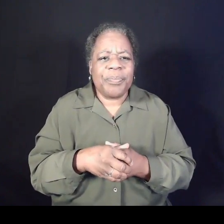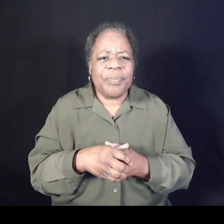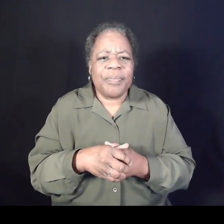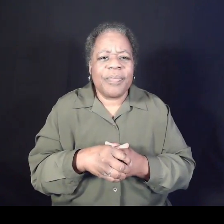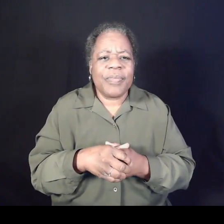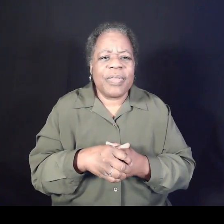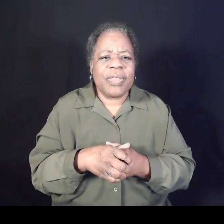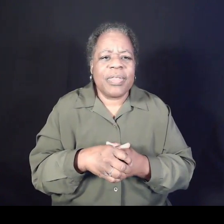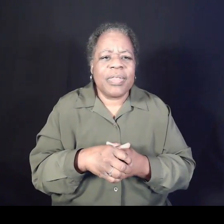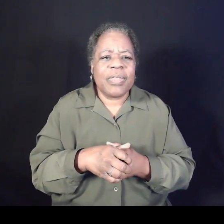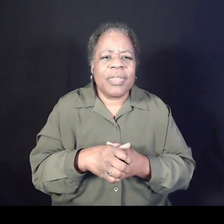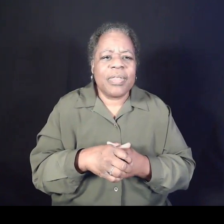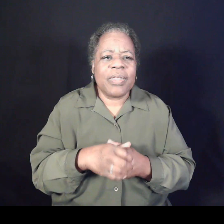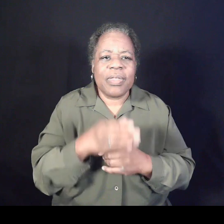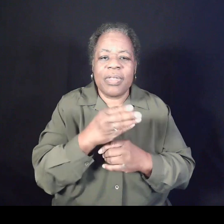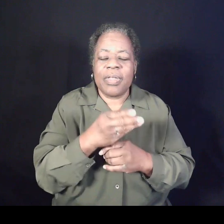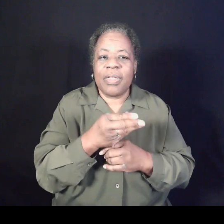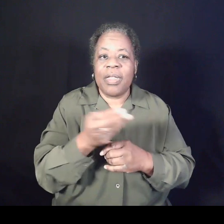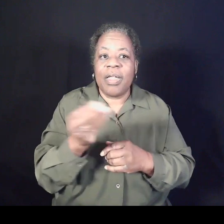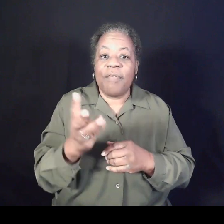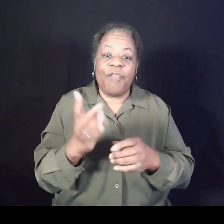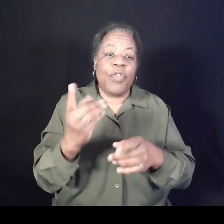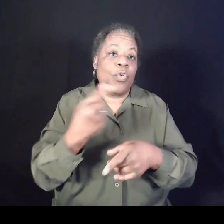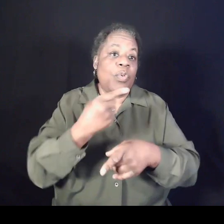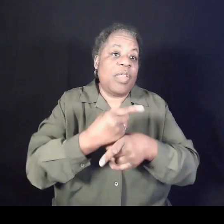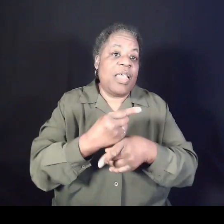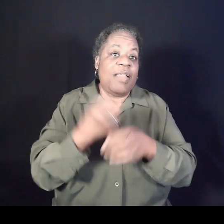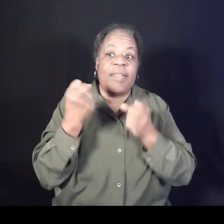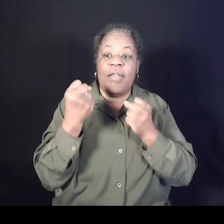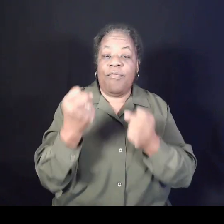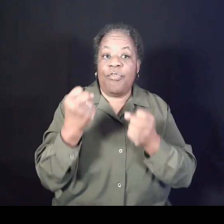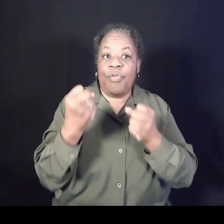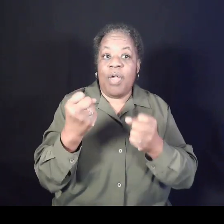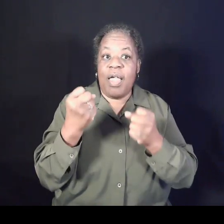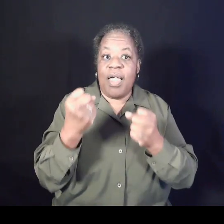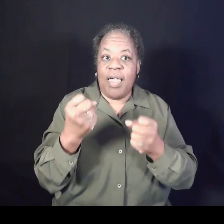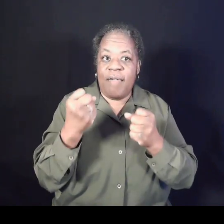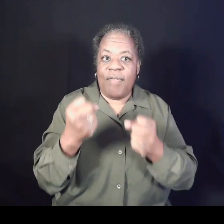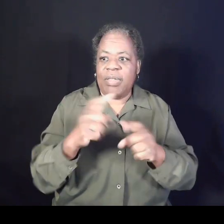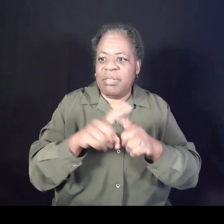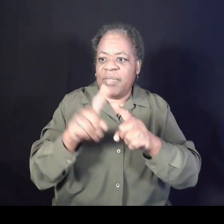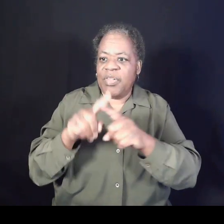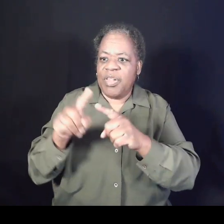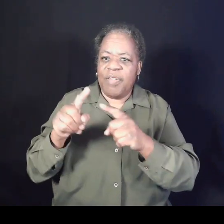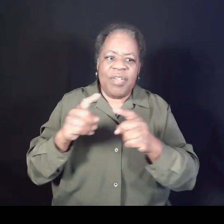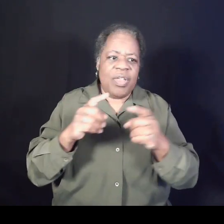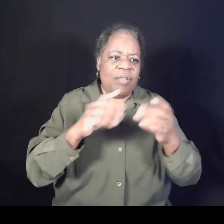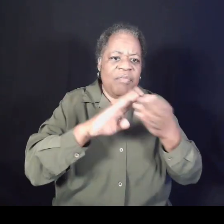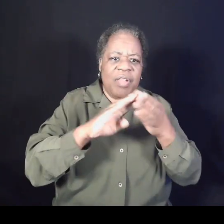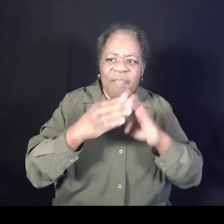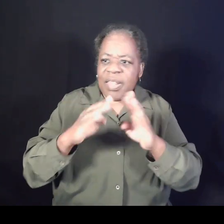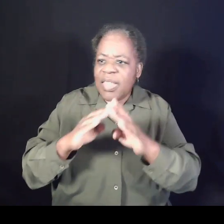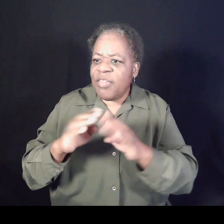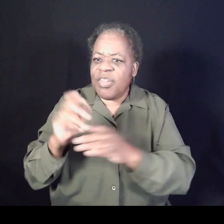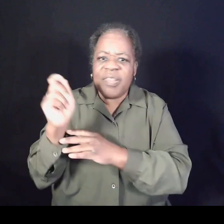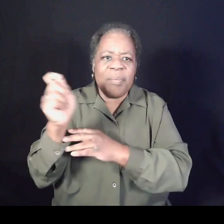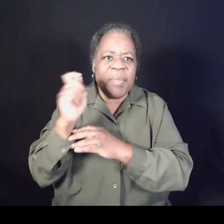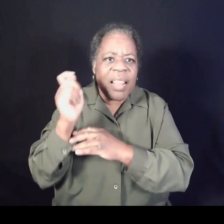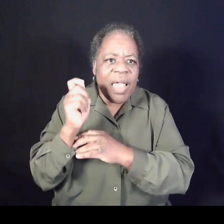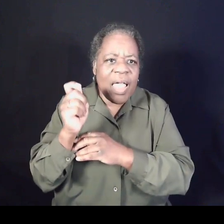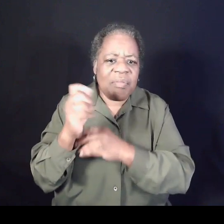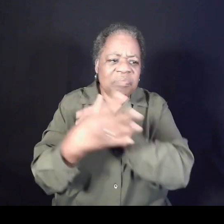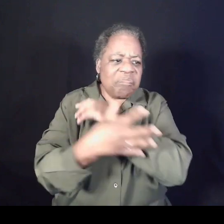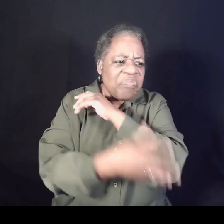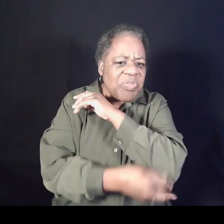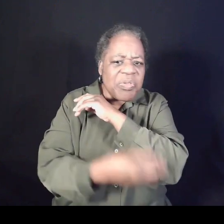After a couple of days of driving through one under-resourced village after another in Malawi,